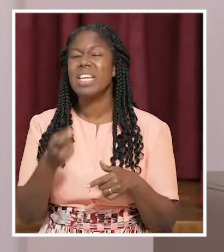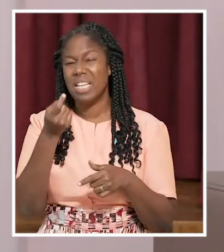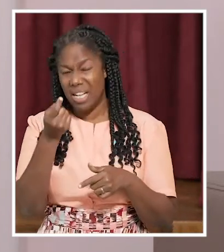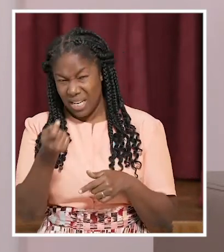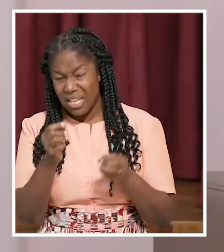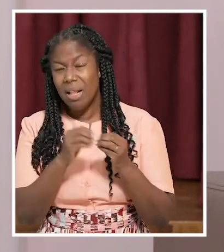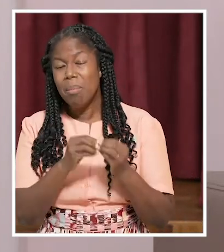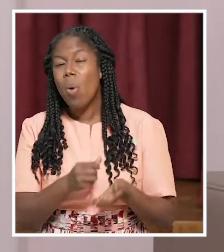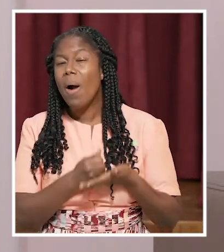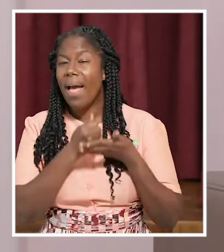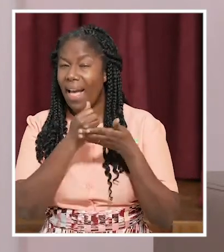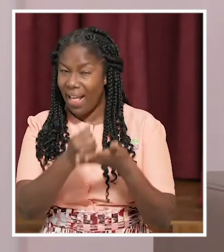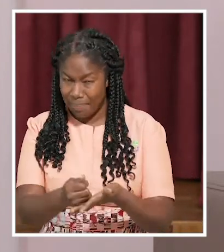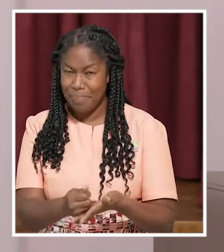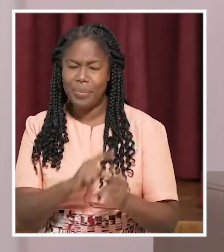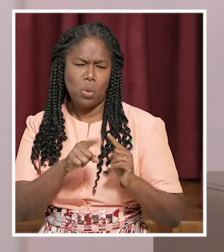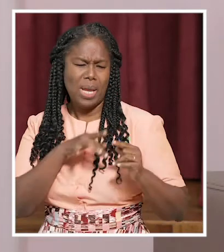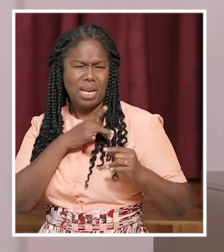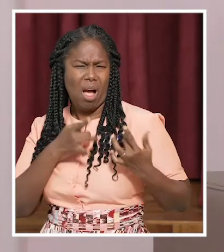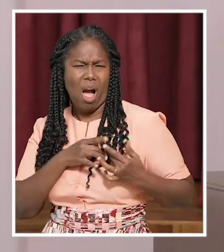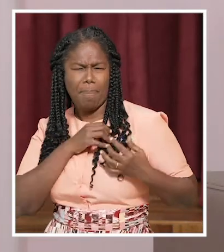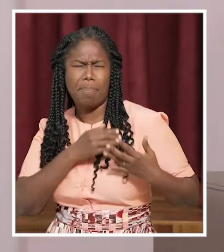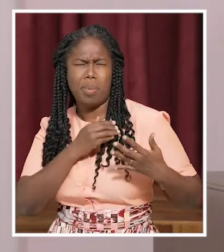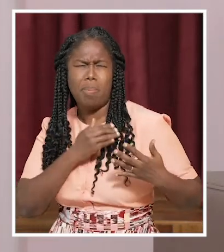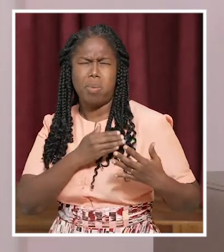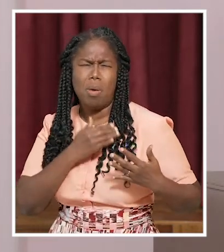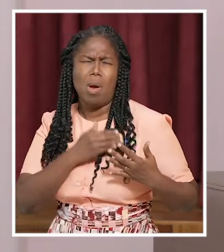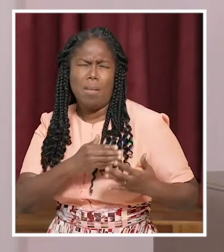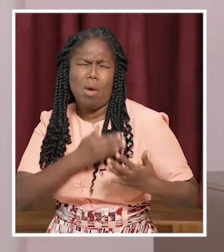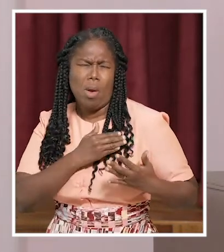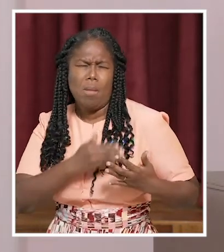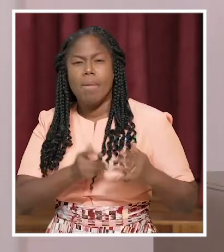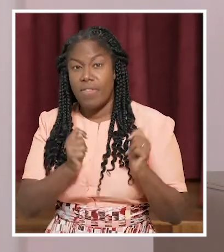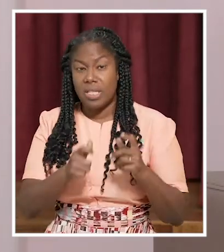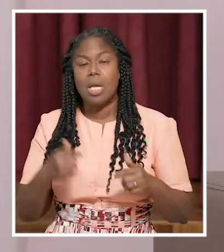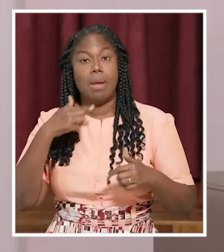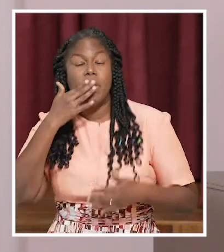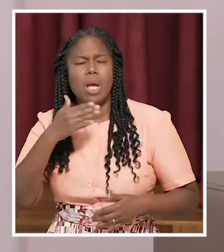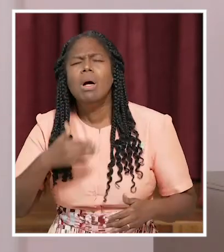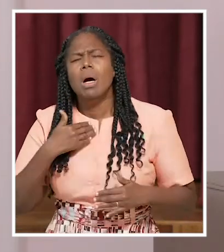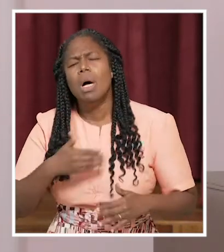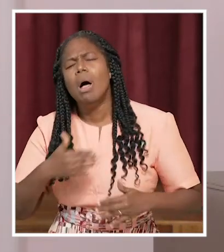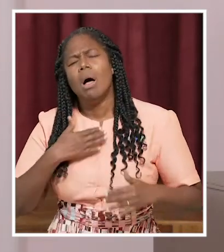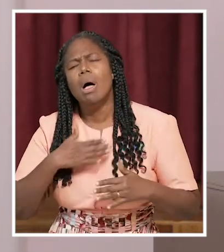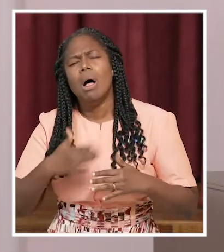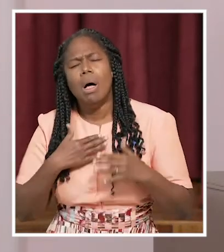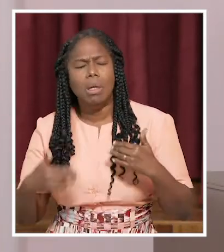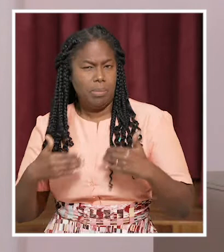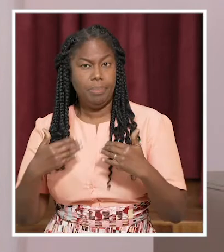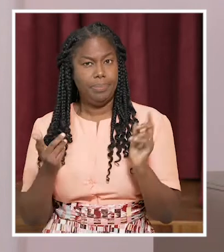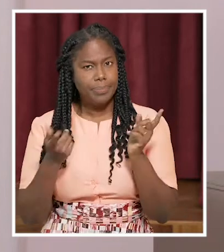intervention. And that's when the heart is racing, the rate of breathing is particularly fast. People